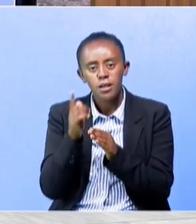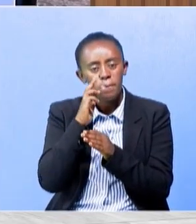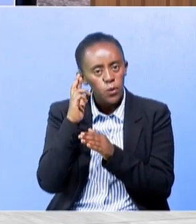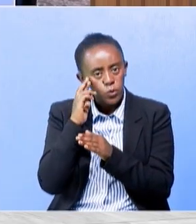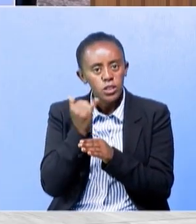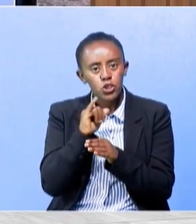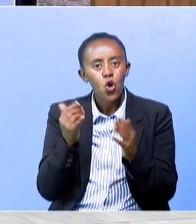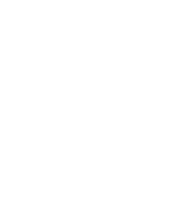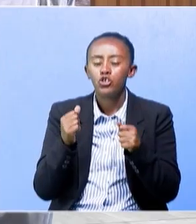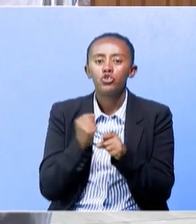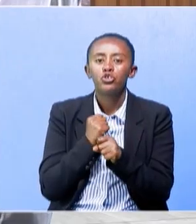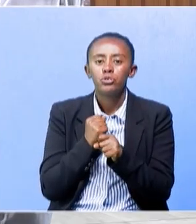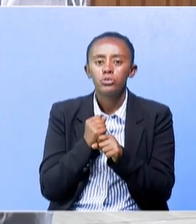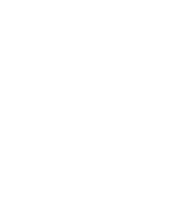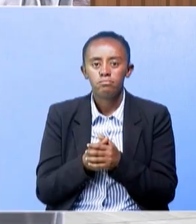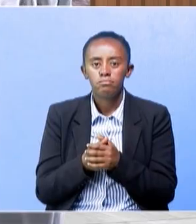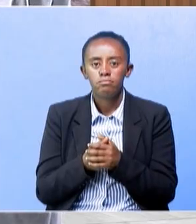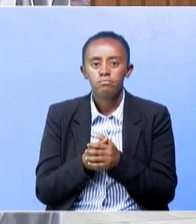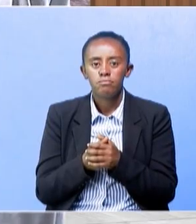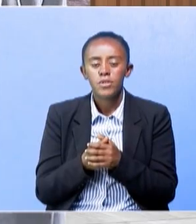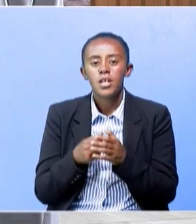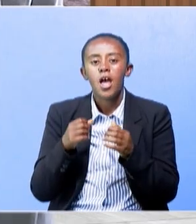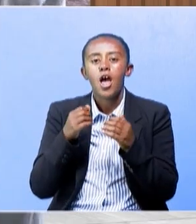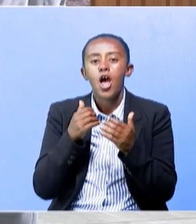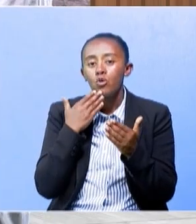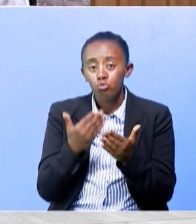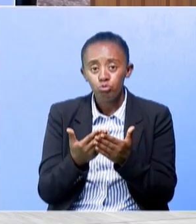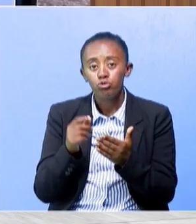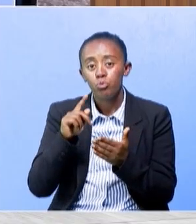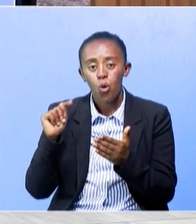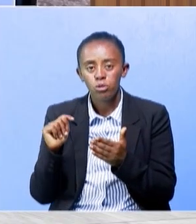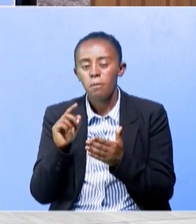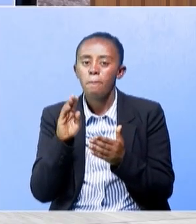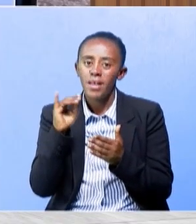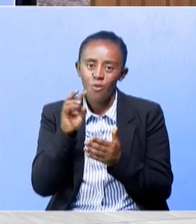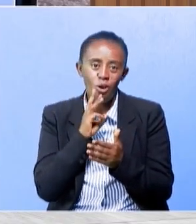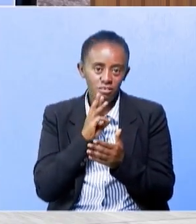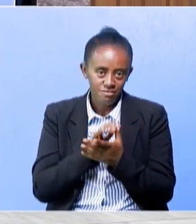Because they went early, they found a good spot by the water.